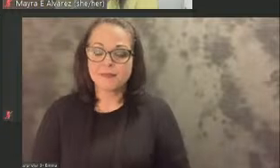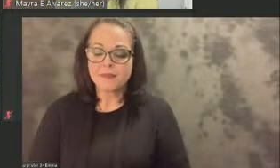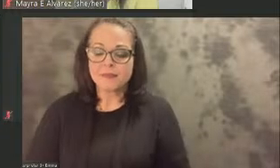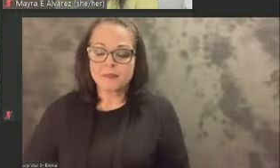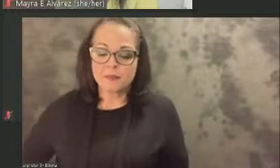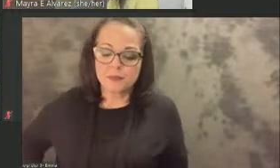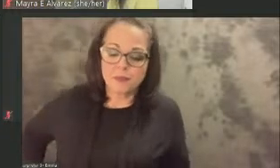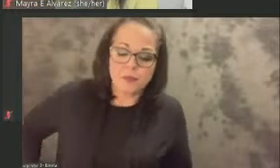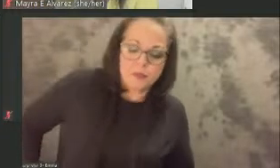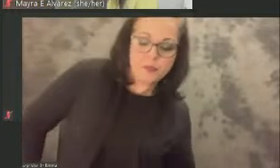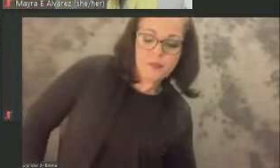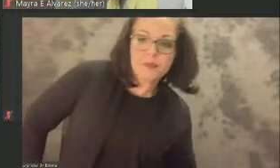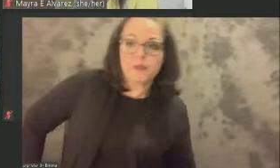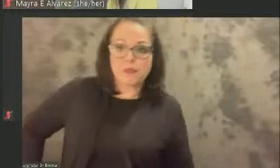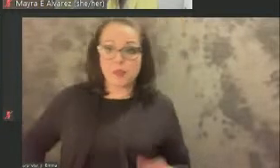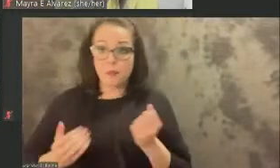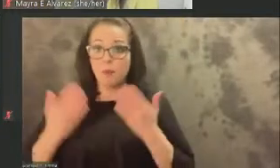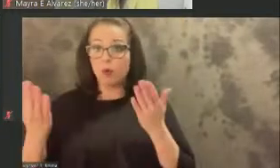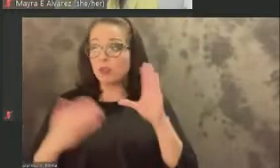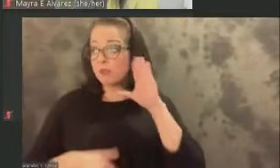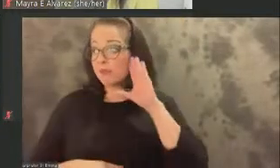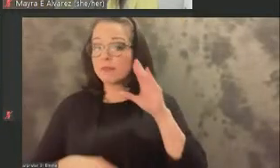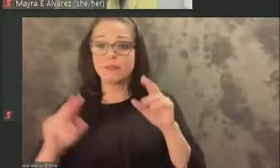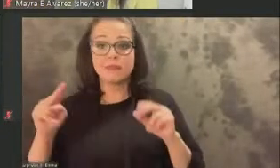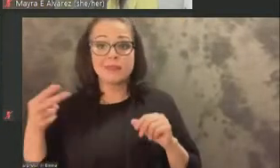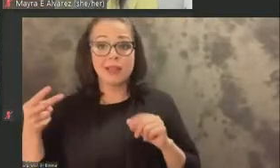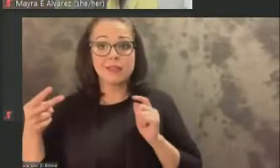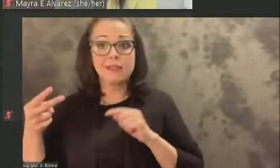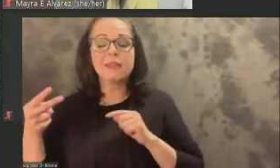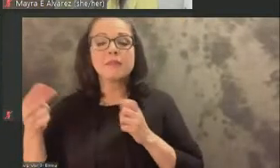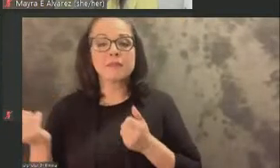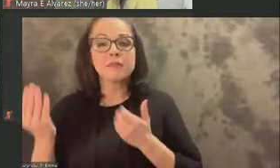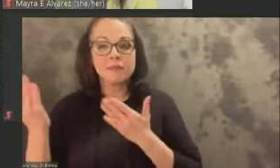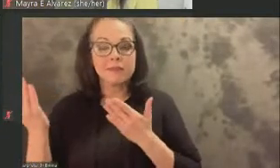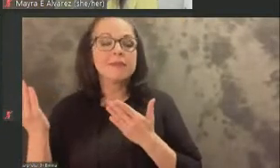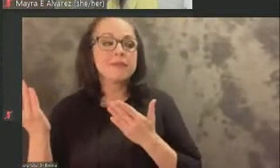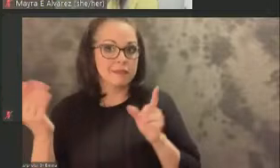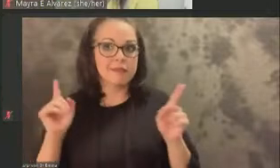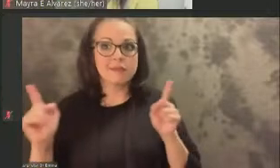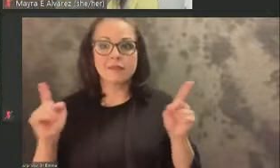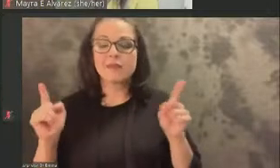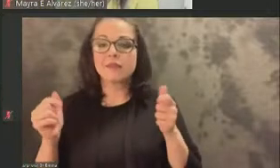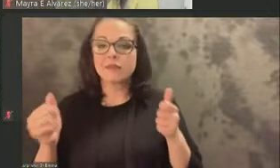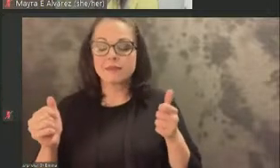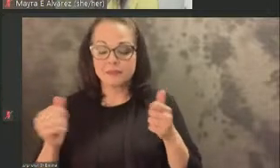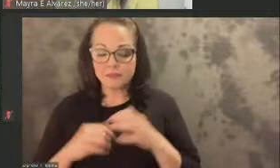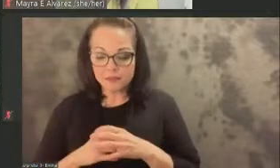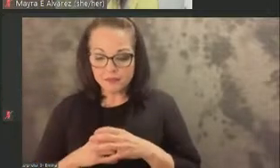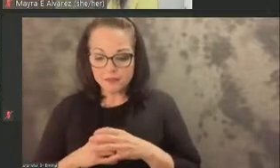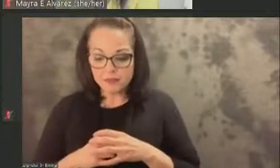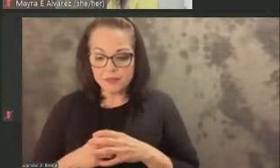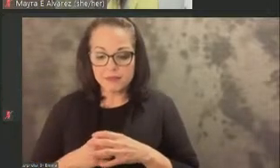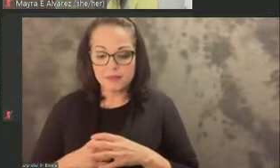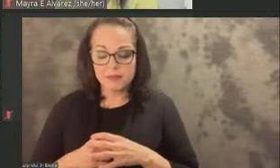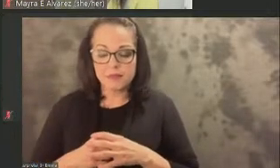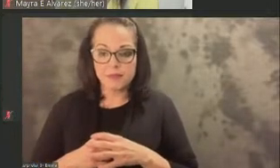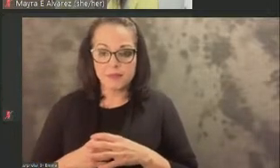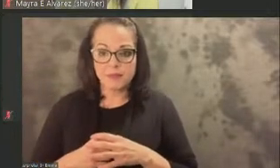Do I have a motion? So moved. Thank you so much. Ms. Turner, second. Second.